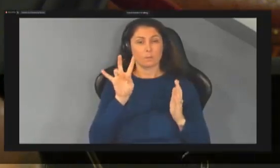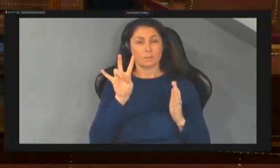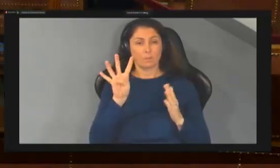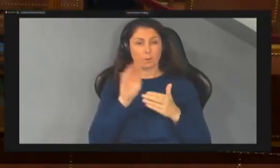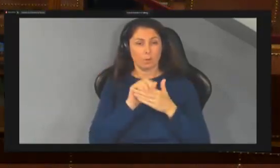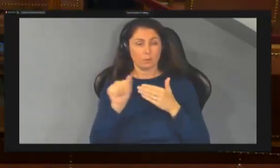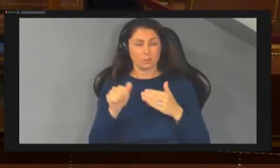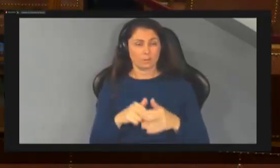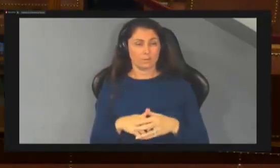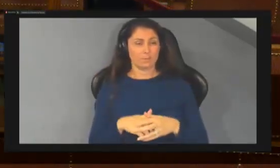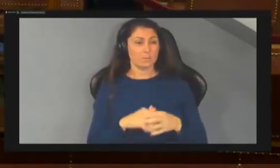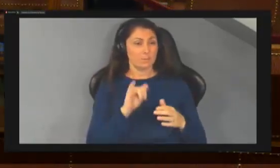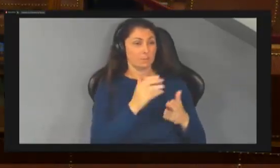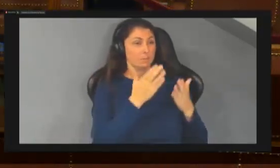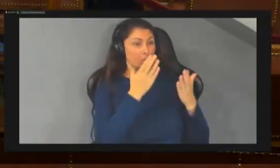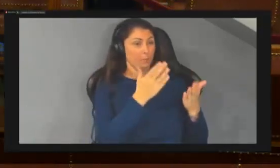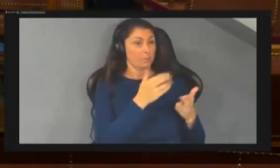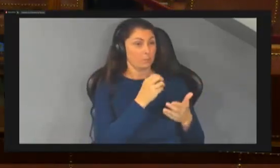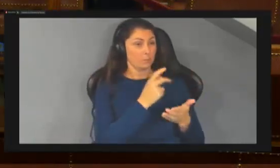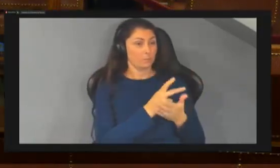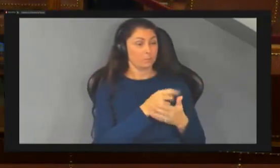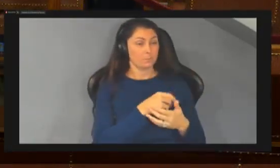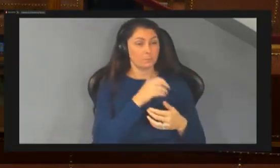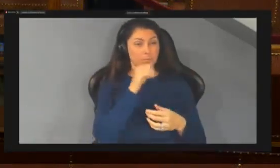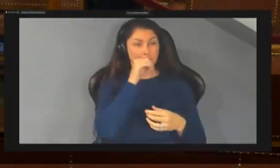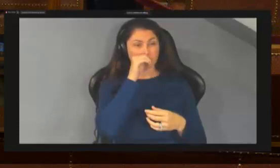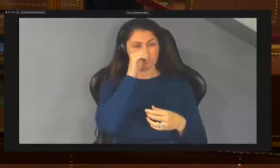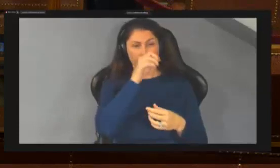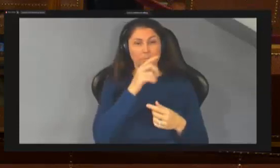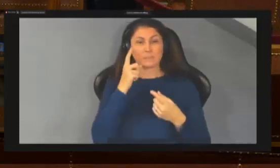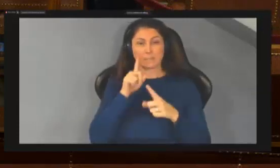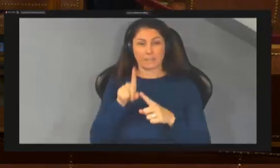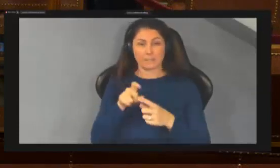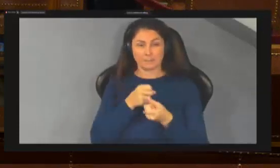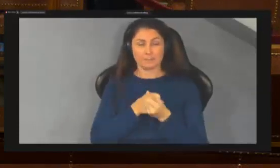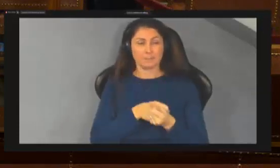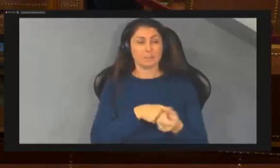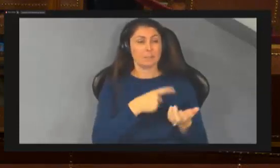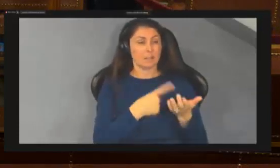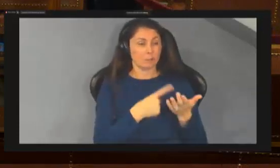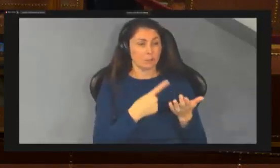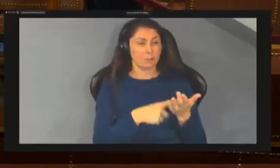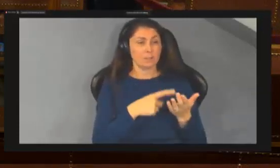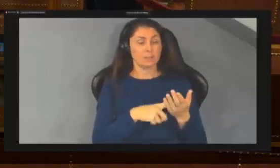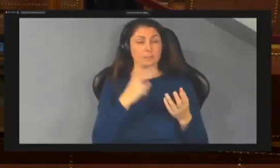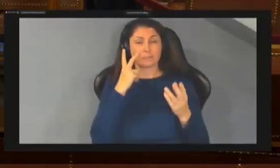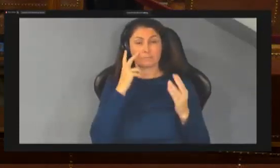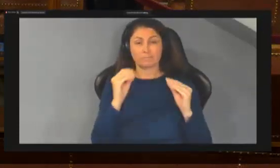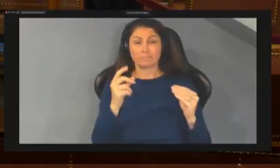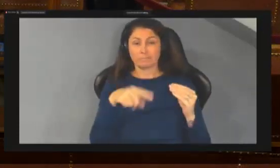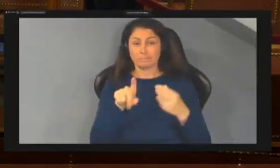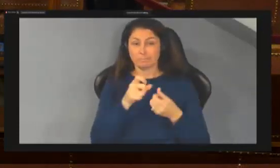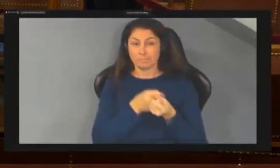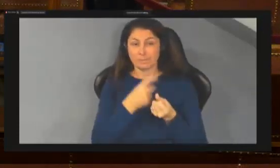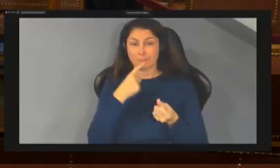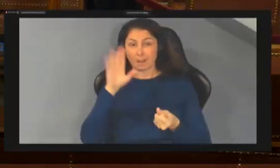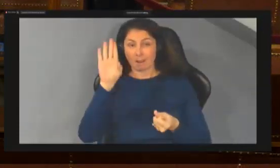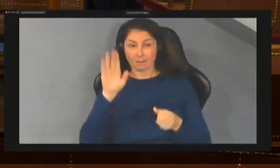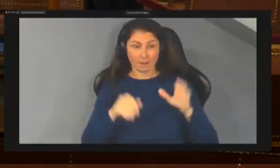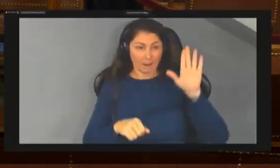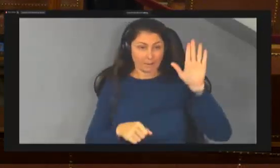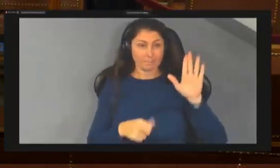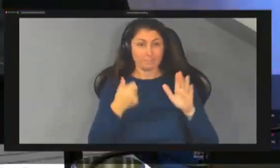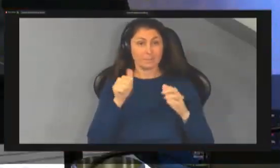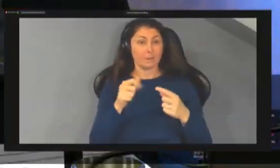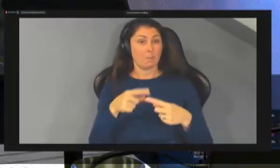$148,474. Motion approved. Second. Any discussion? Seeing none, all those in favor say aye. Aye. Any